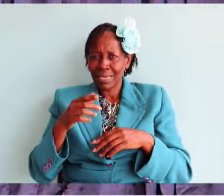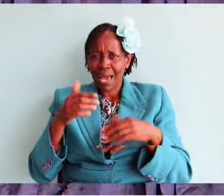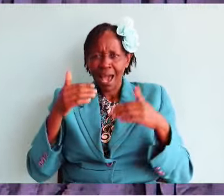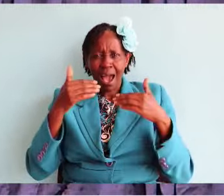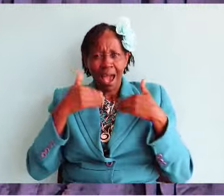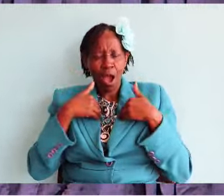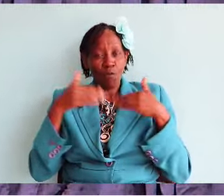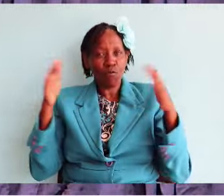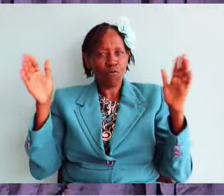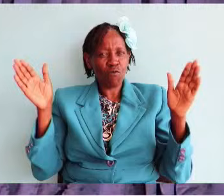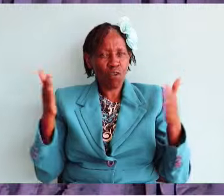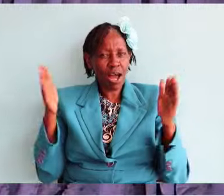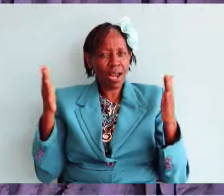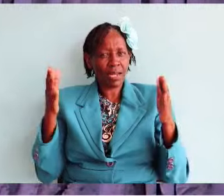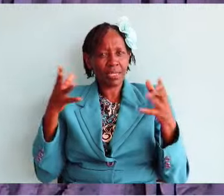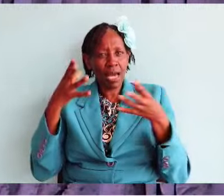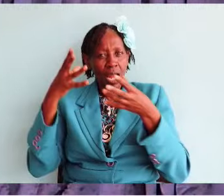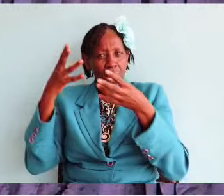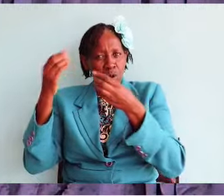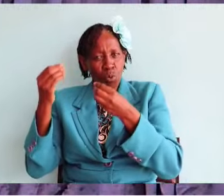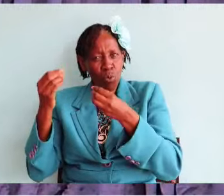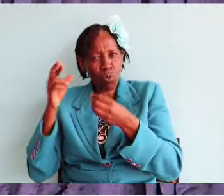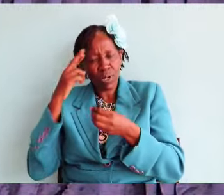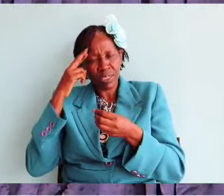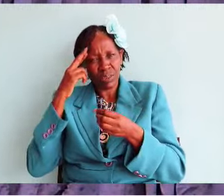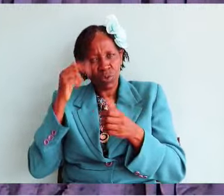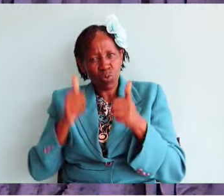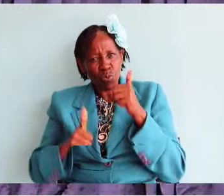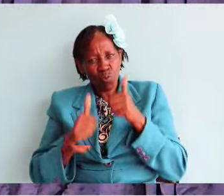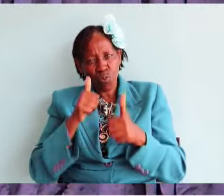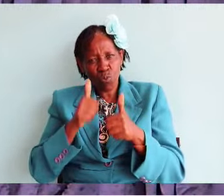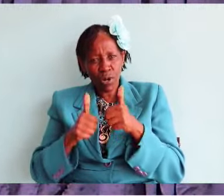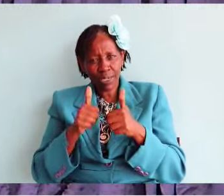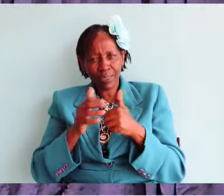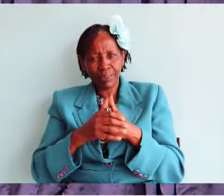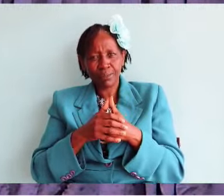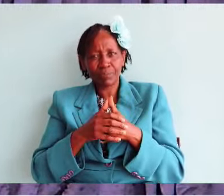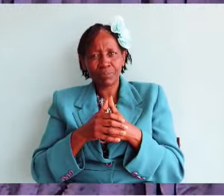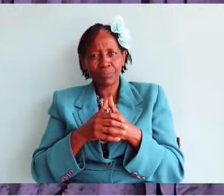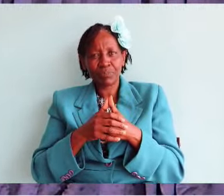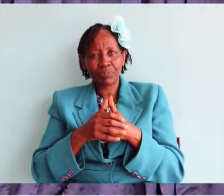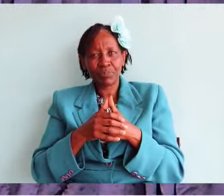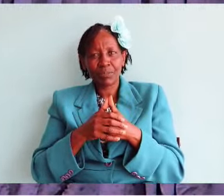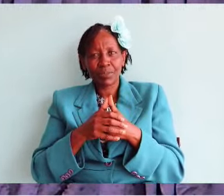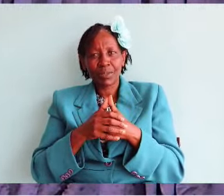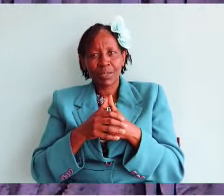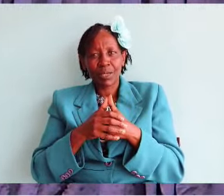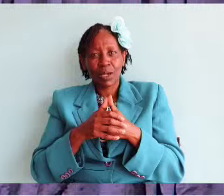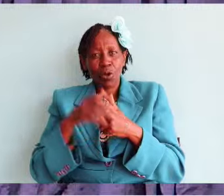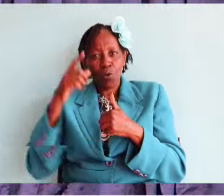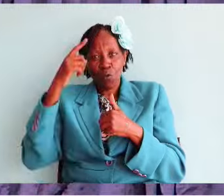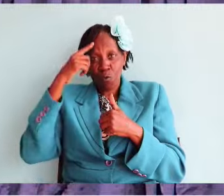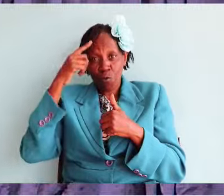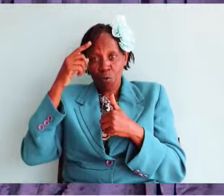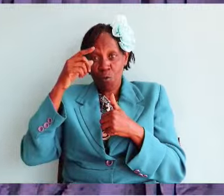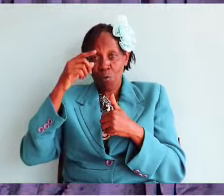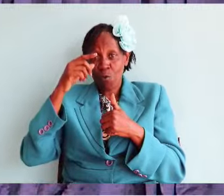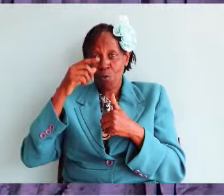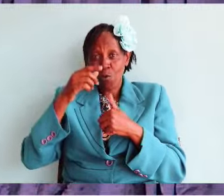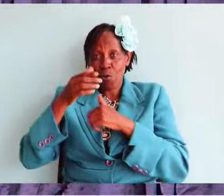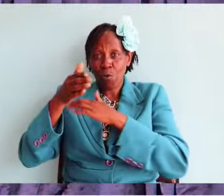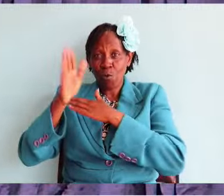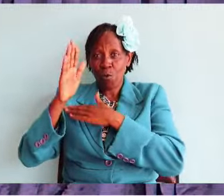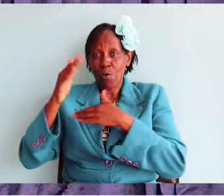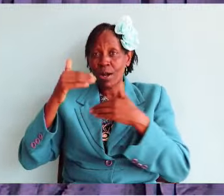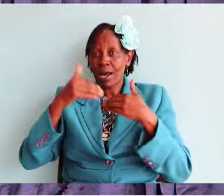And what is the reason? It gives us in the second phrase, for I have given